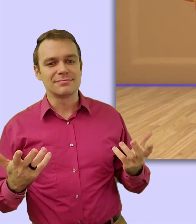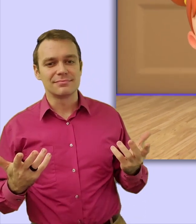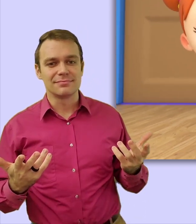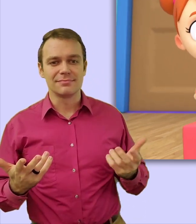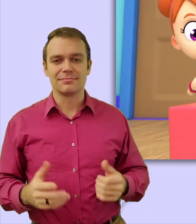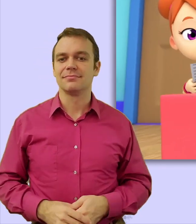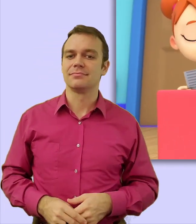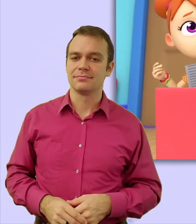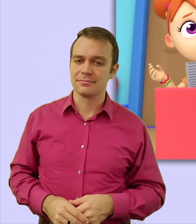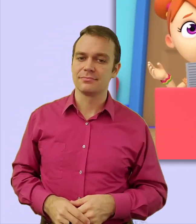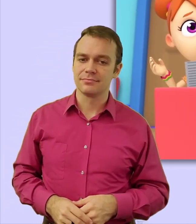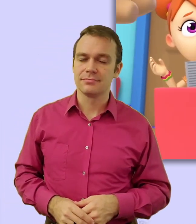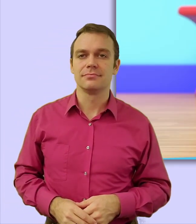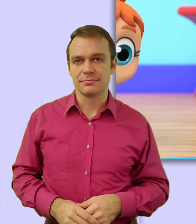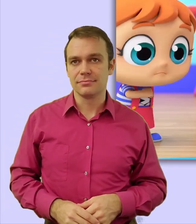Hey!